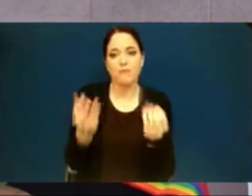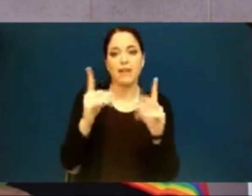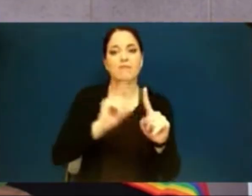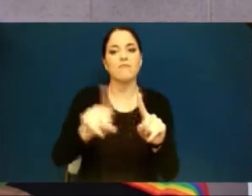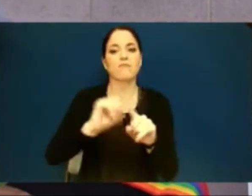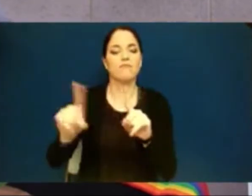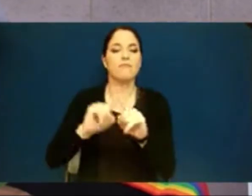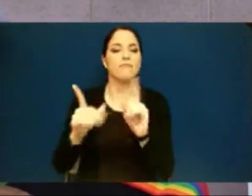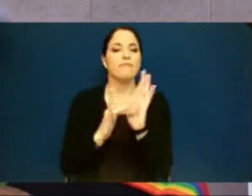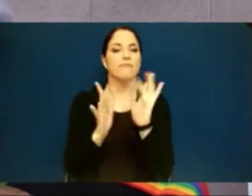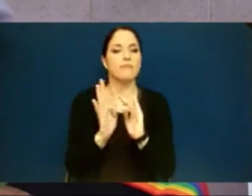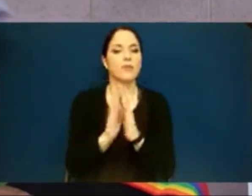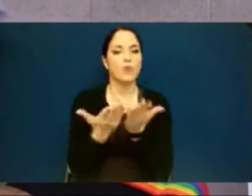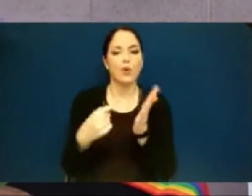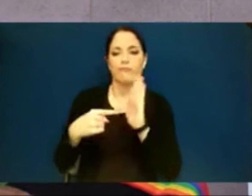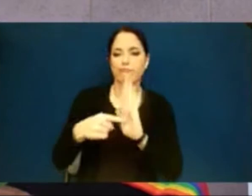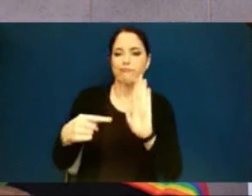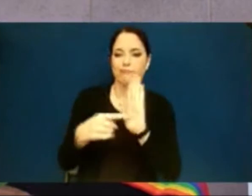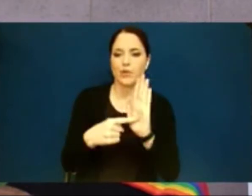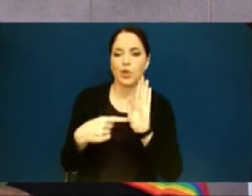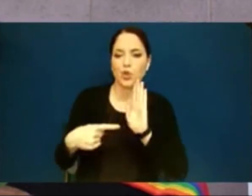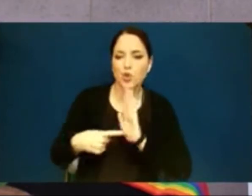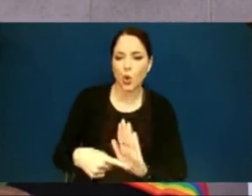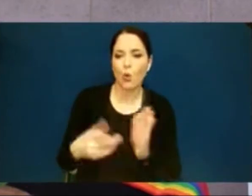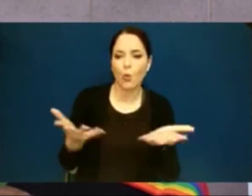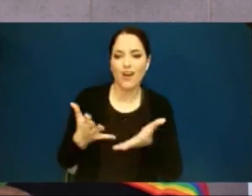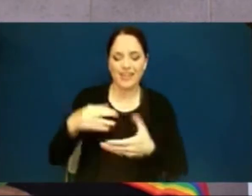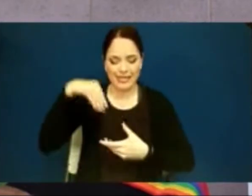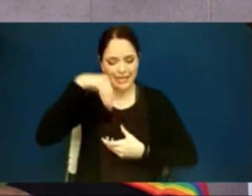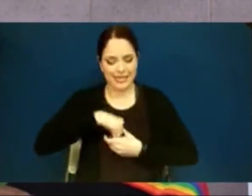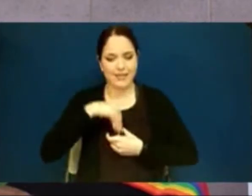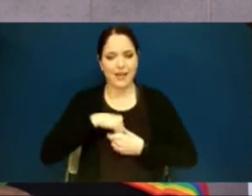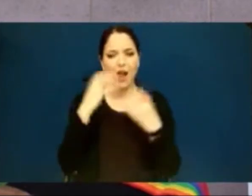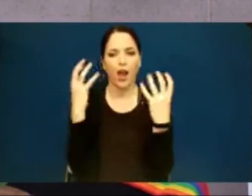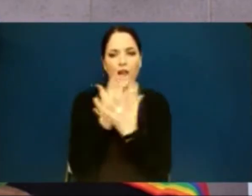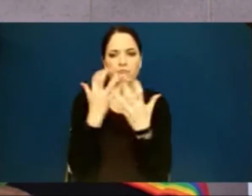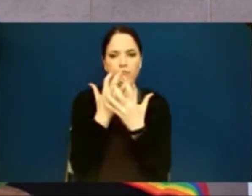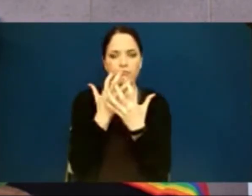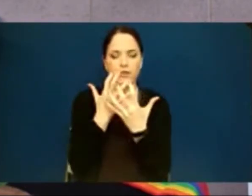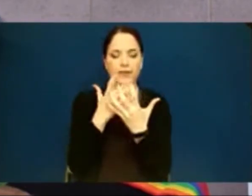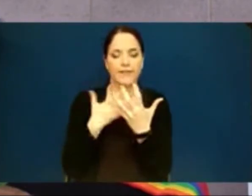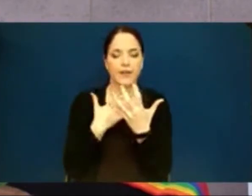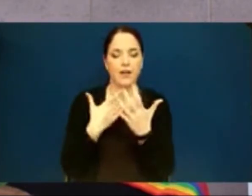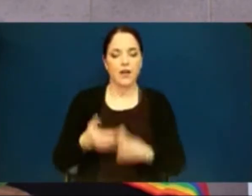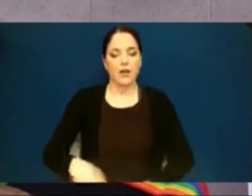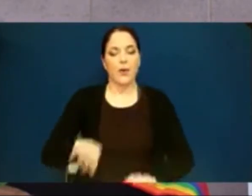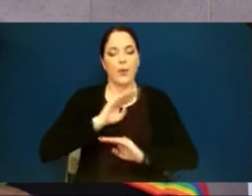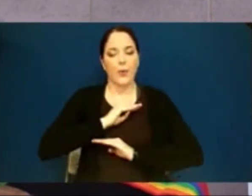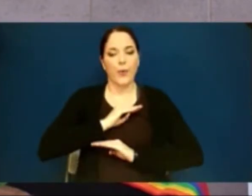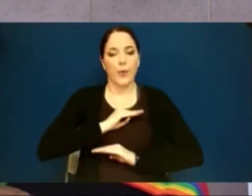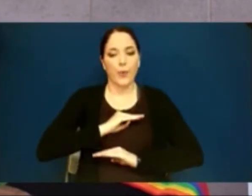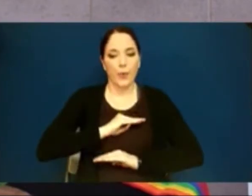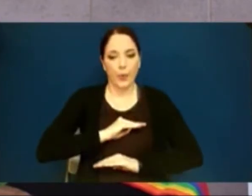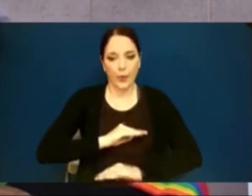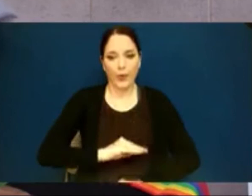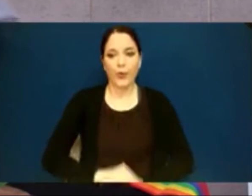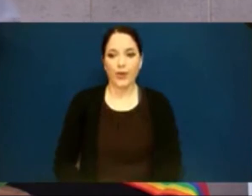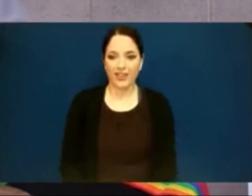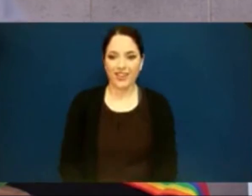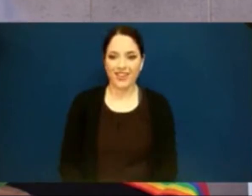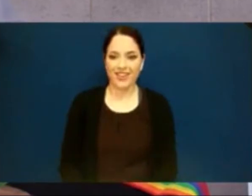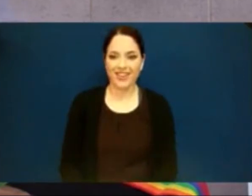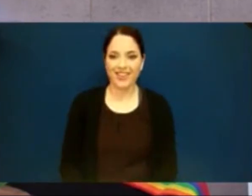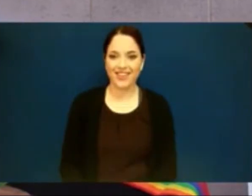represent this inner, vibrant centeredness, the shining of a steady light, a